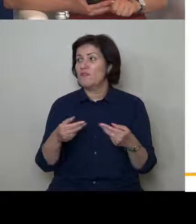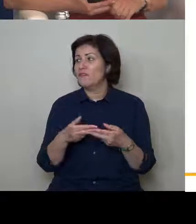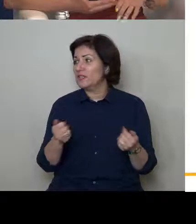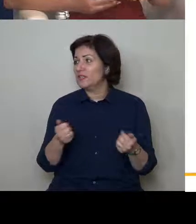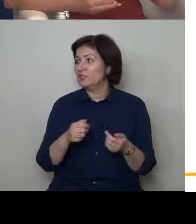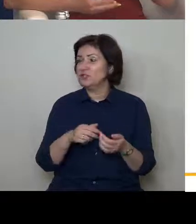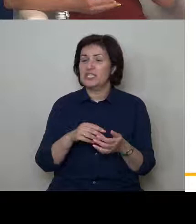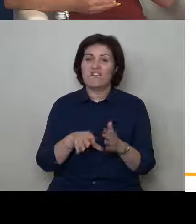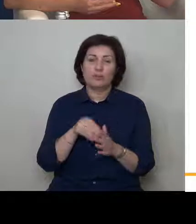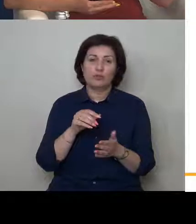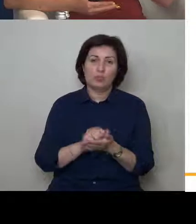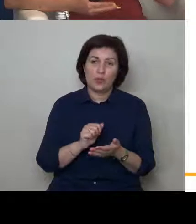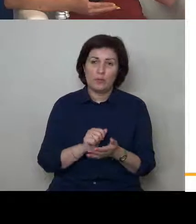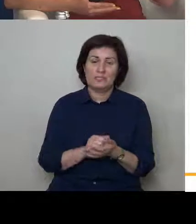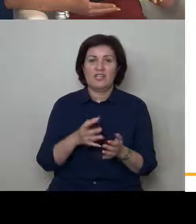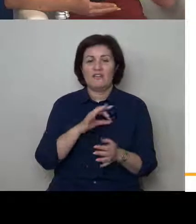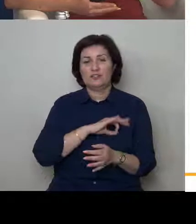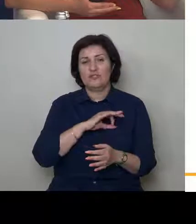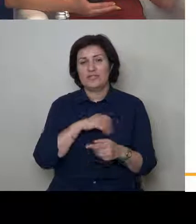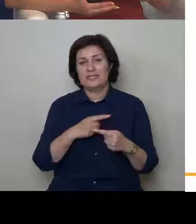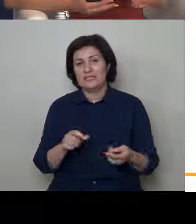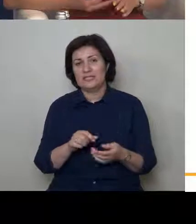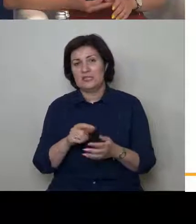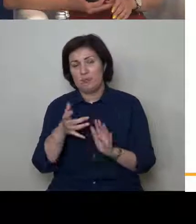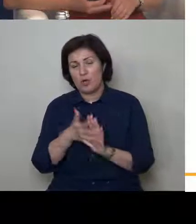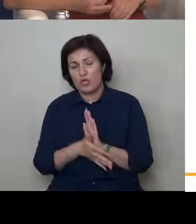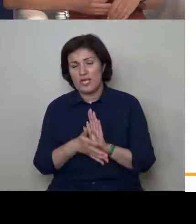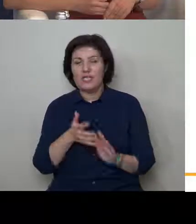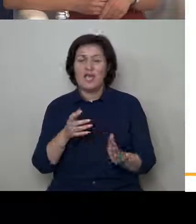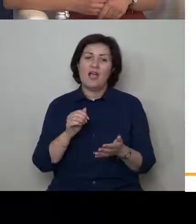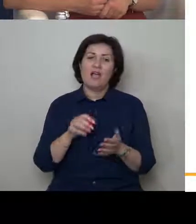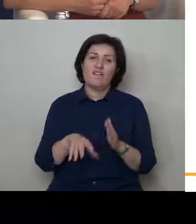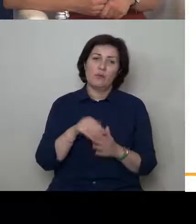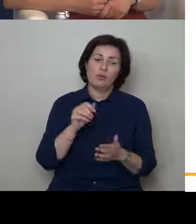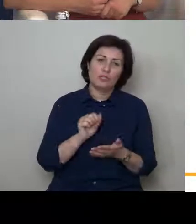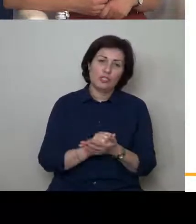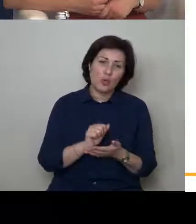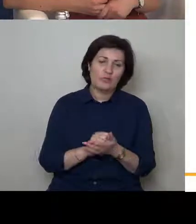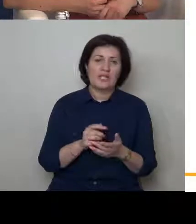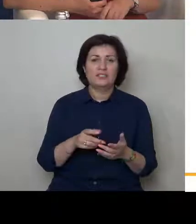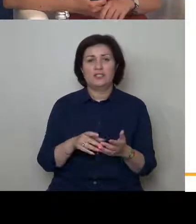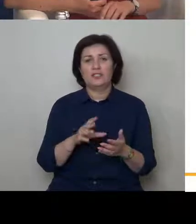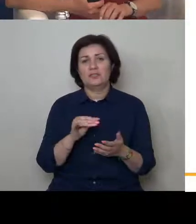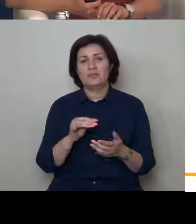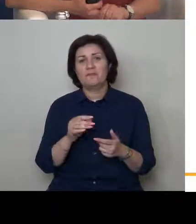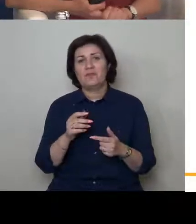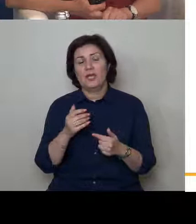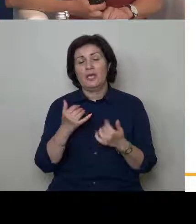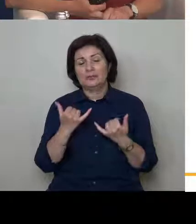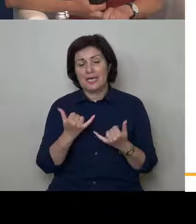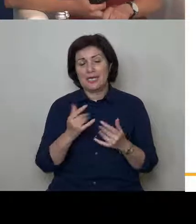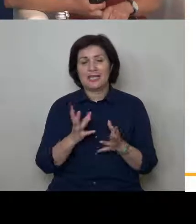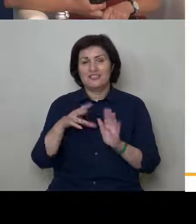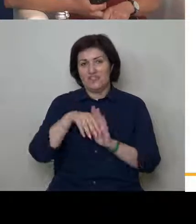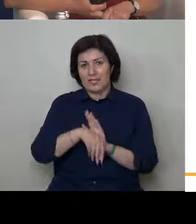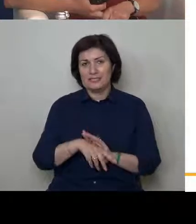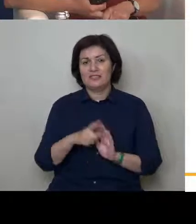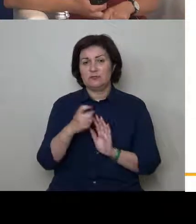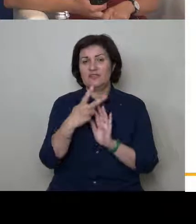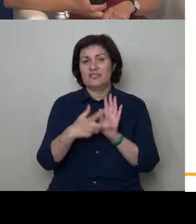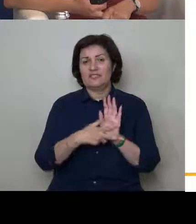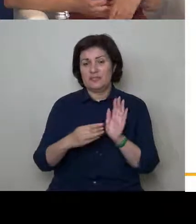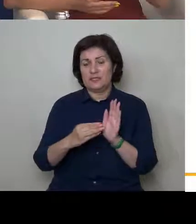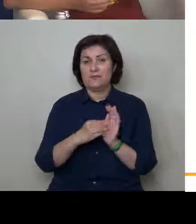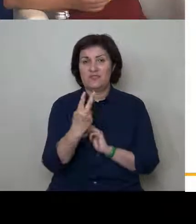always been a problem because there was no proper definition for it. They talked about election documents, election